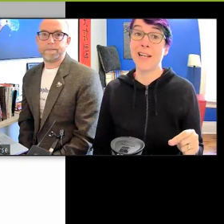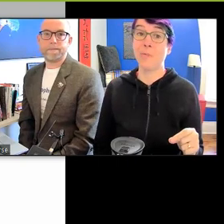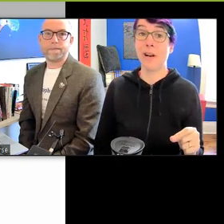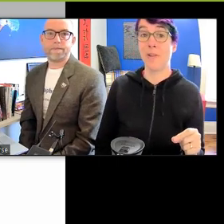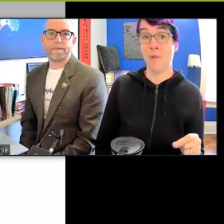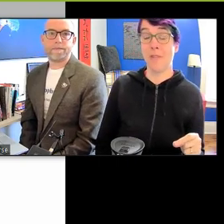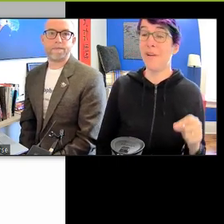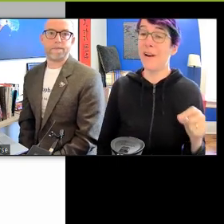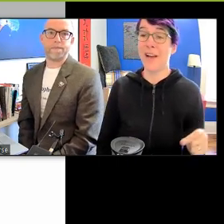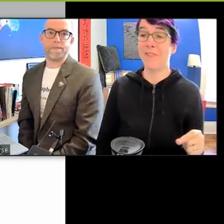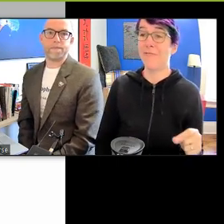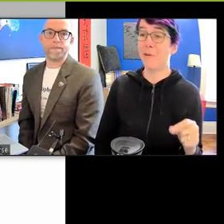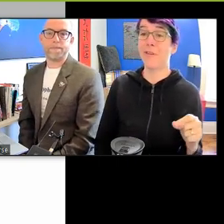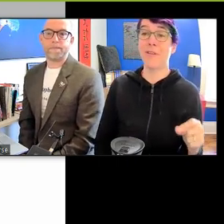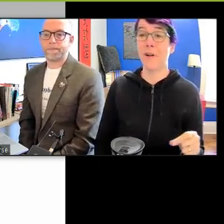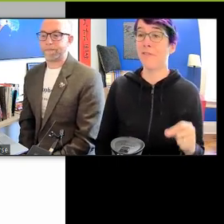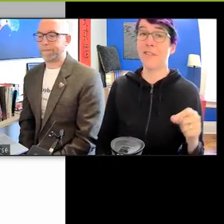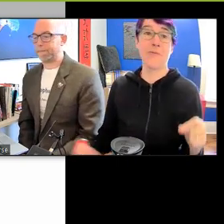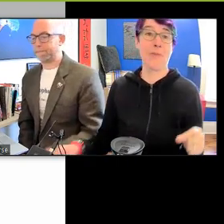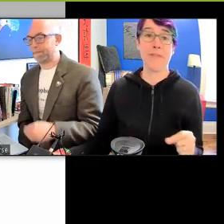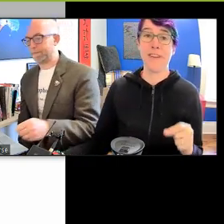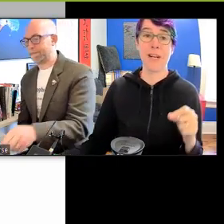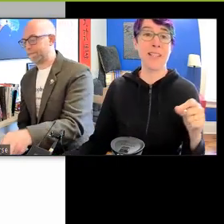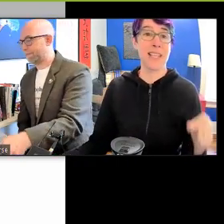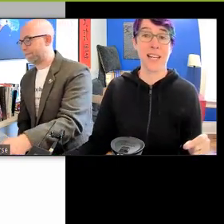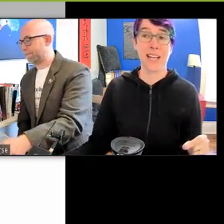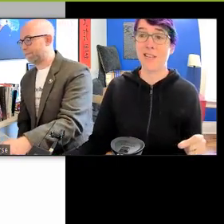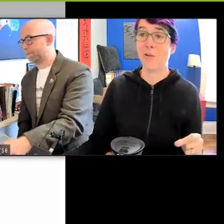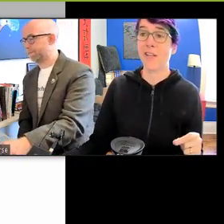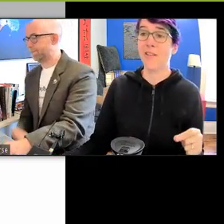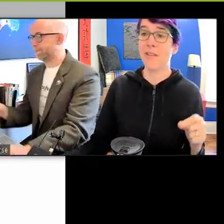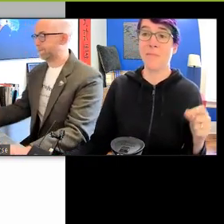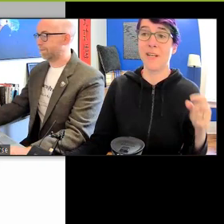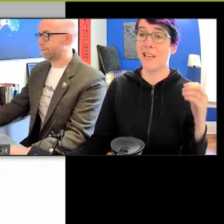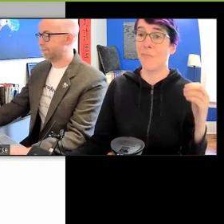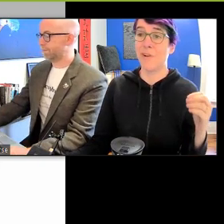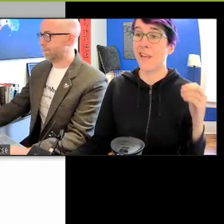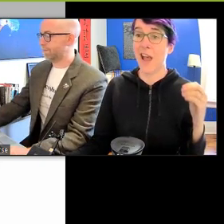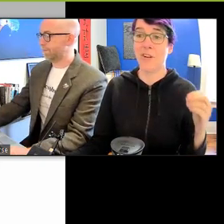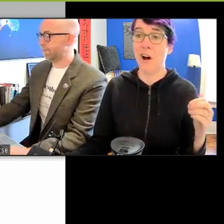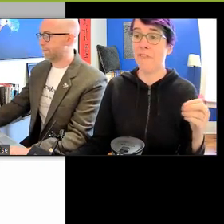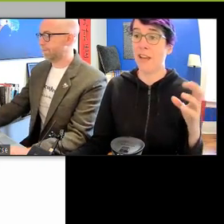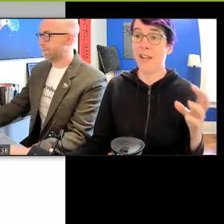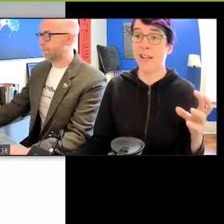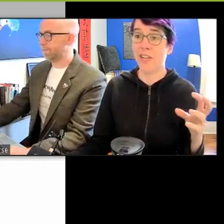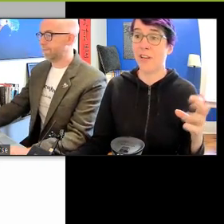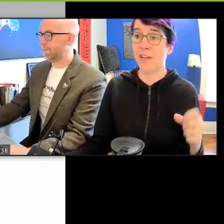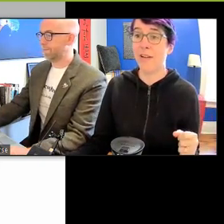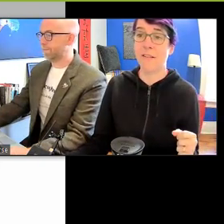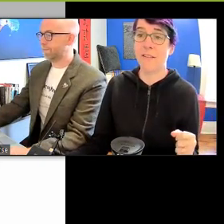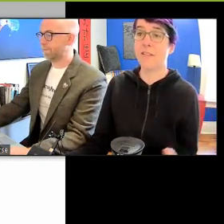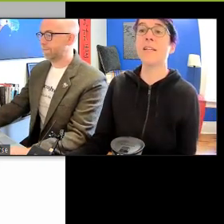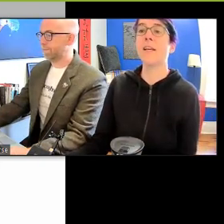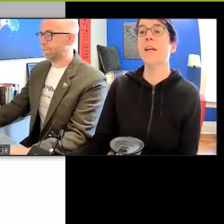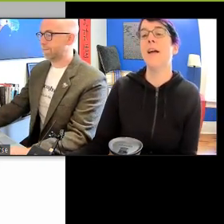to sign in whenever you want. We don't want to have to force you to do all of this in 45 minutes sitting next to each other while somebody's like breathing and coughing and like jiggling